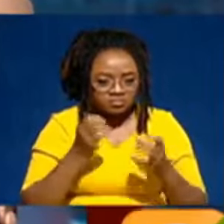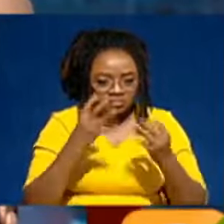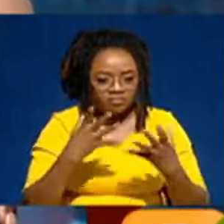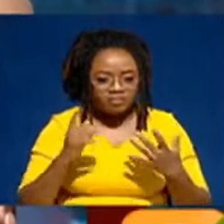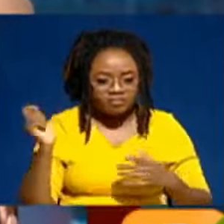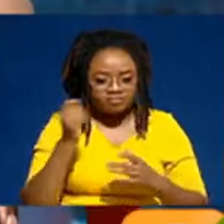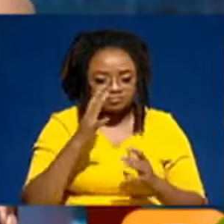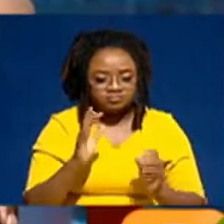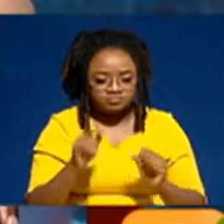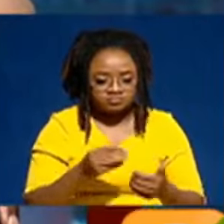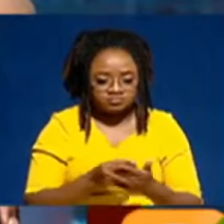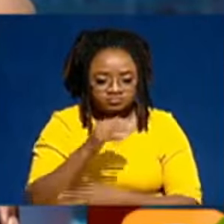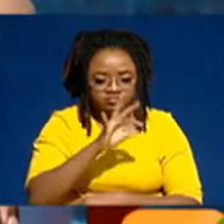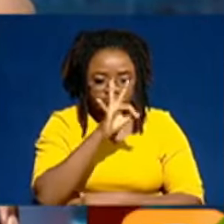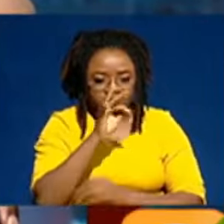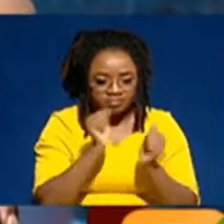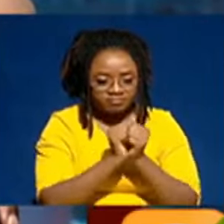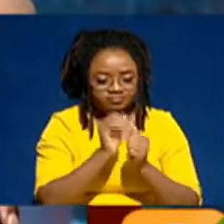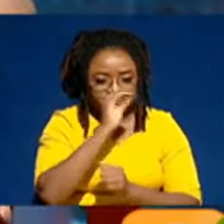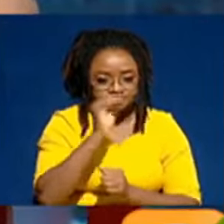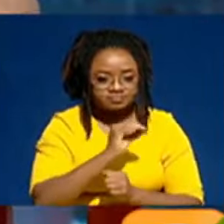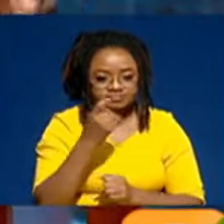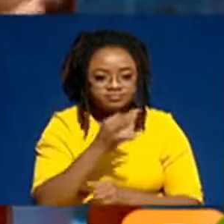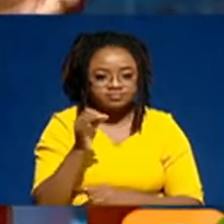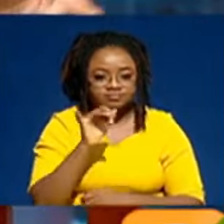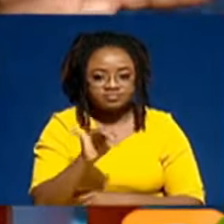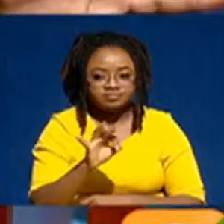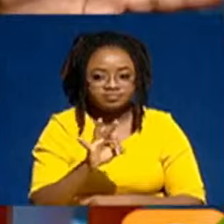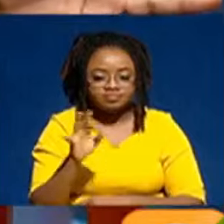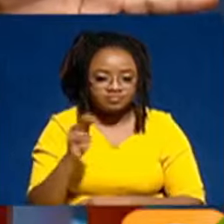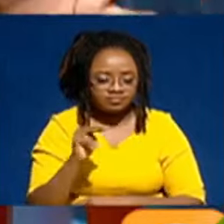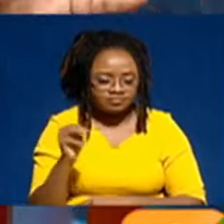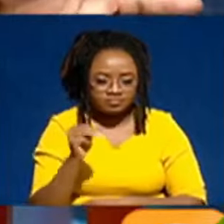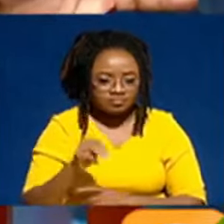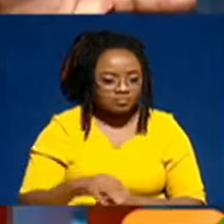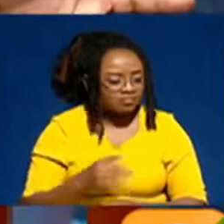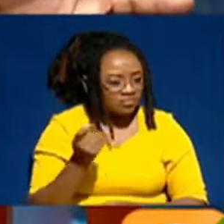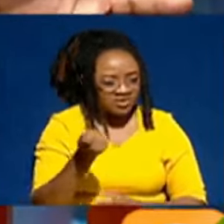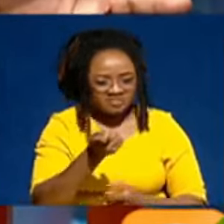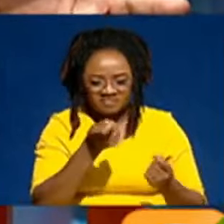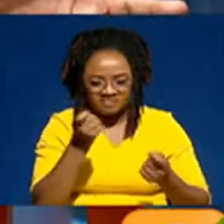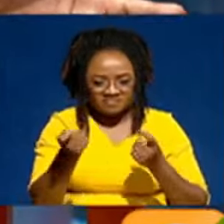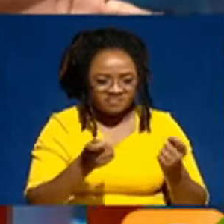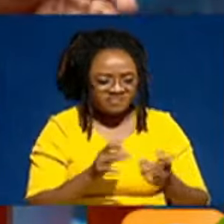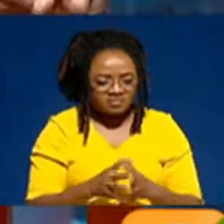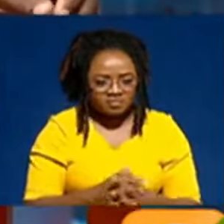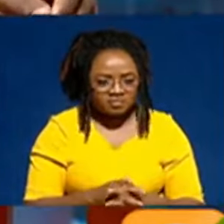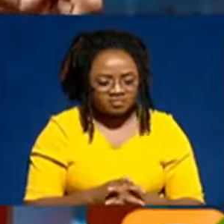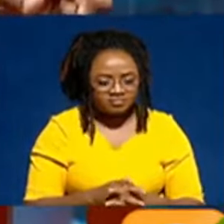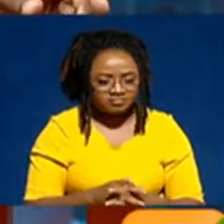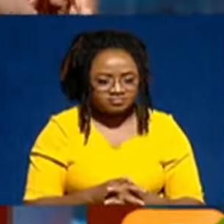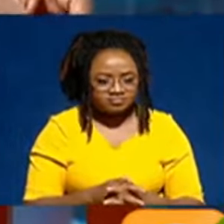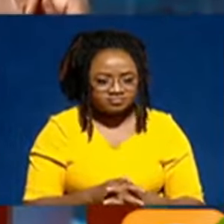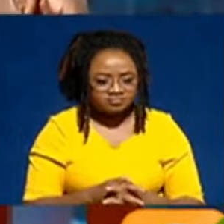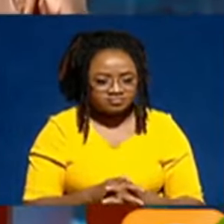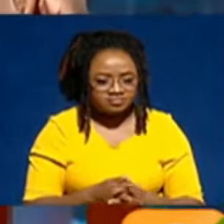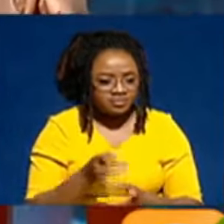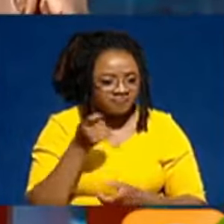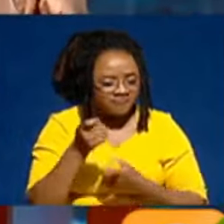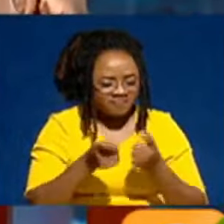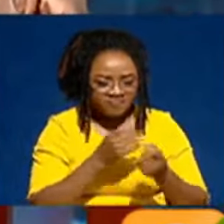3 million shillings? How many? Not many. Not many. Very few. 1-3%. Maybe 2-3%. Maybe